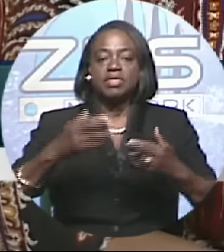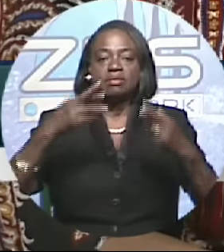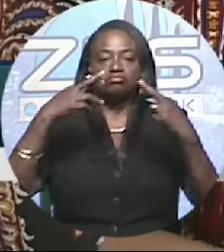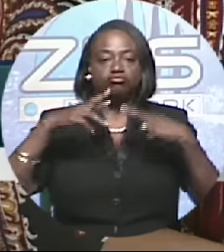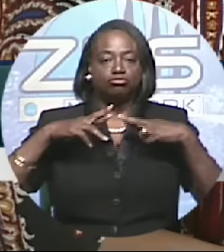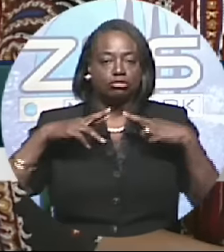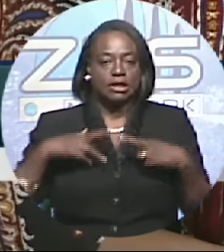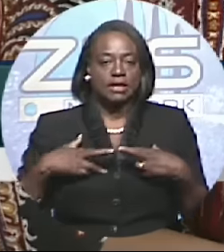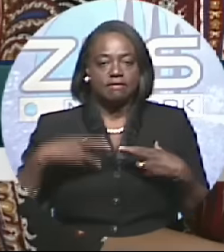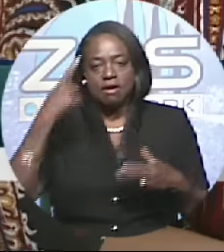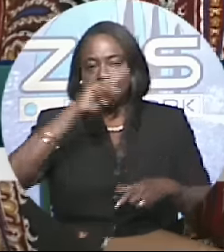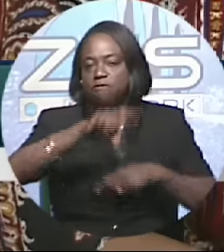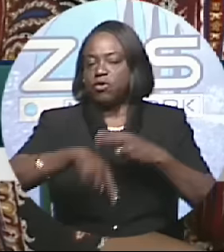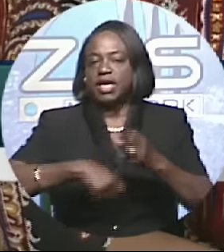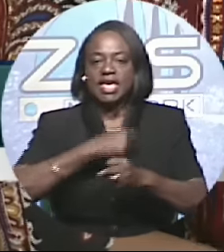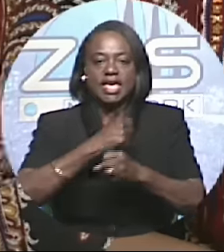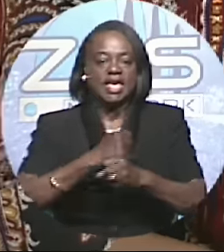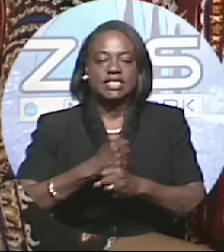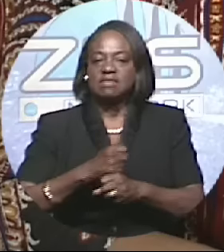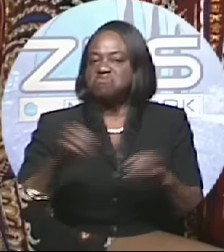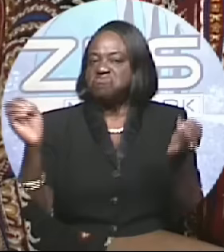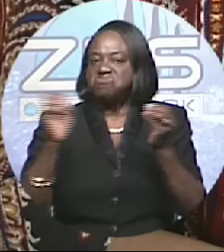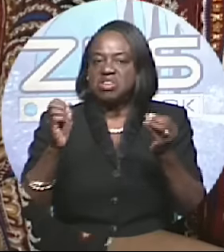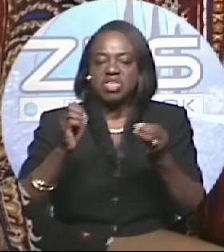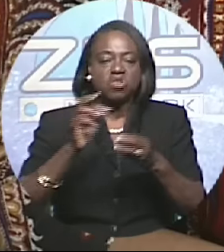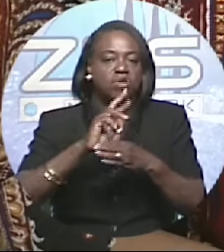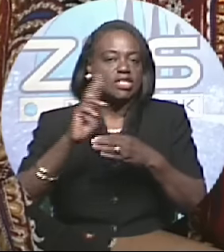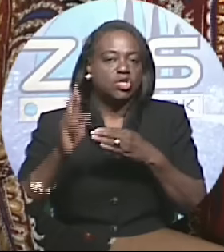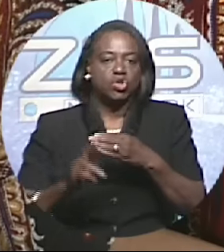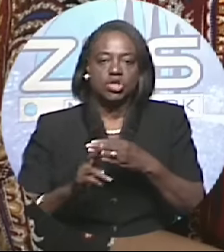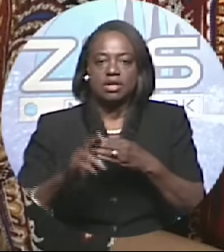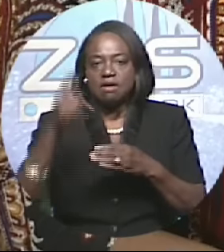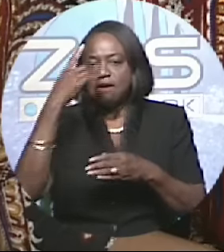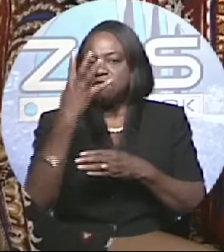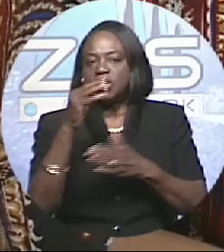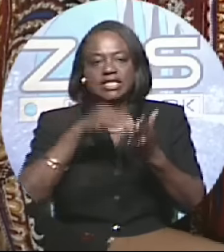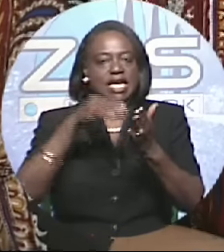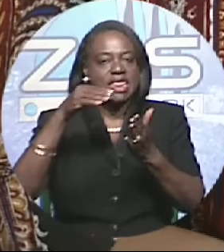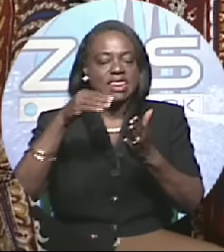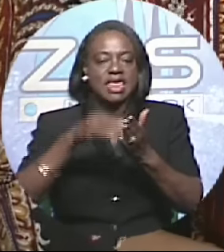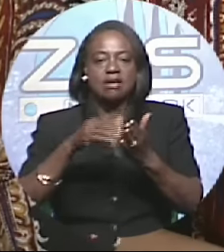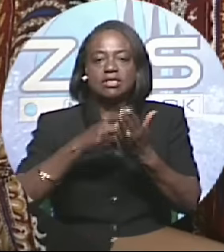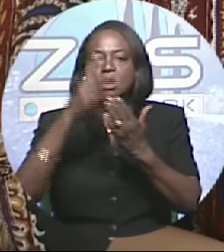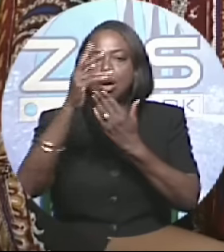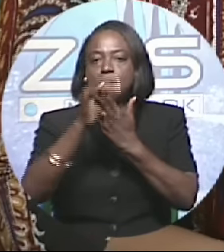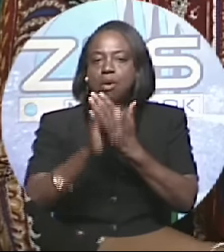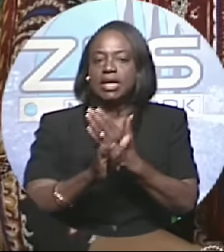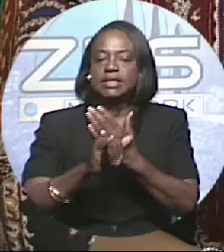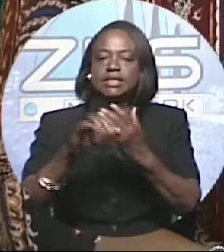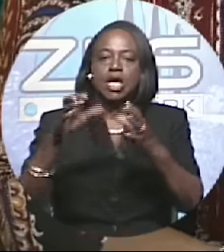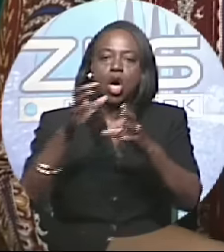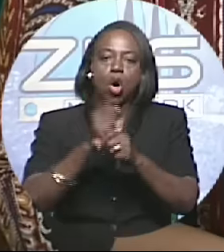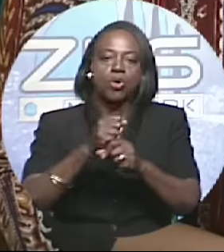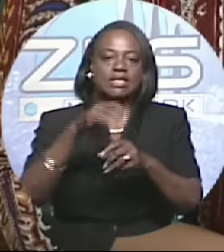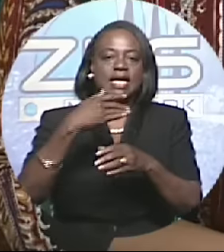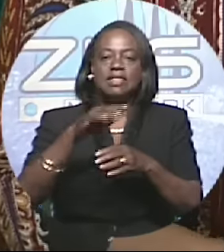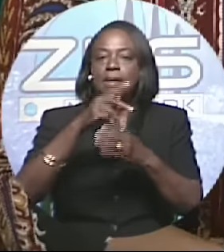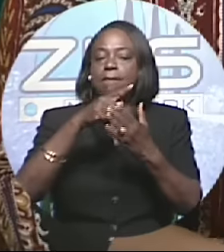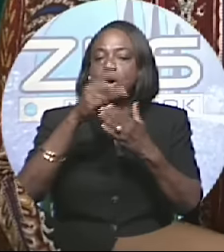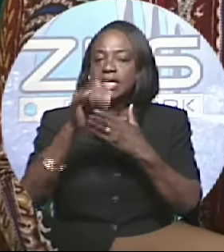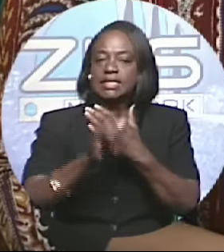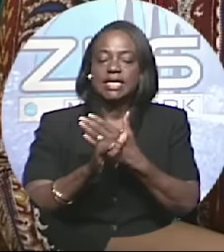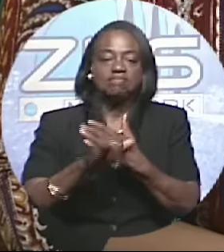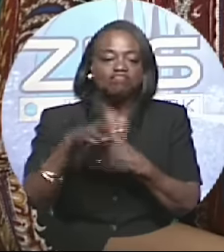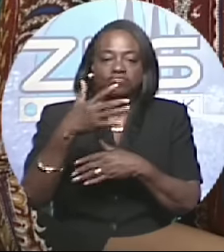to be no resolution to the crisis that left the 14,000 policyholders and their policies in limbo,